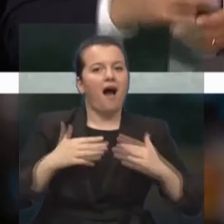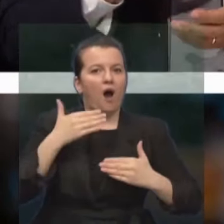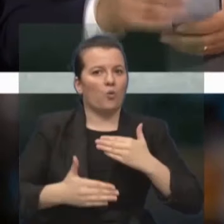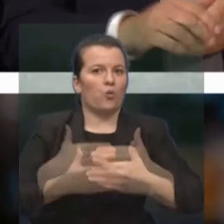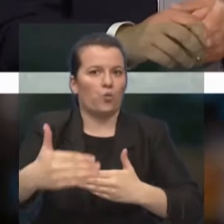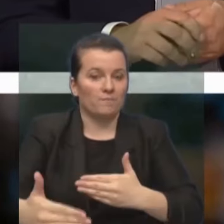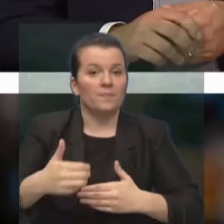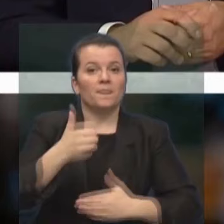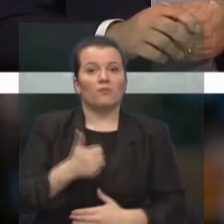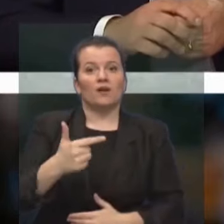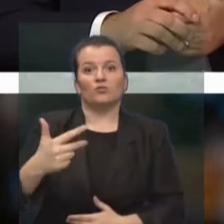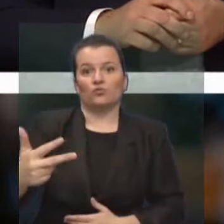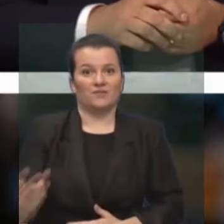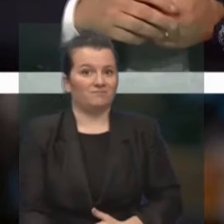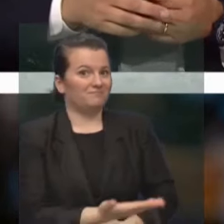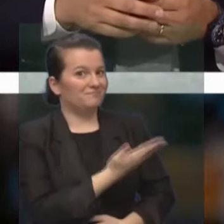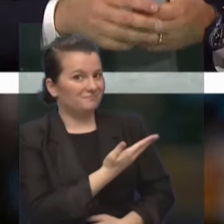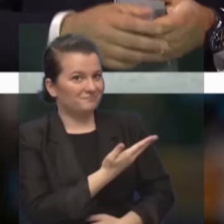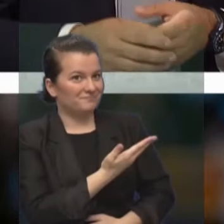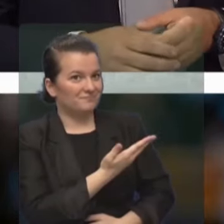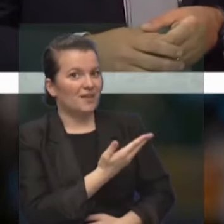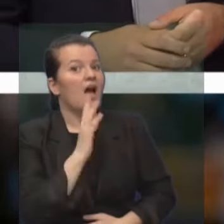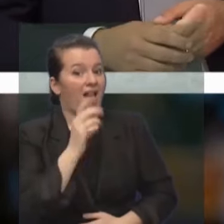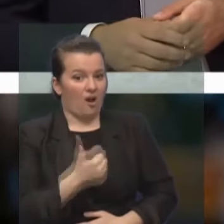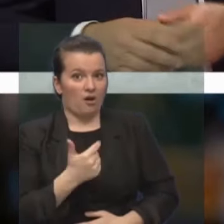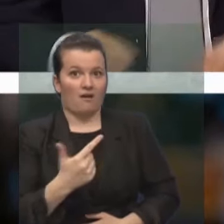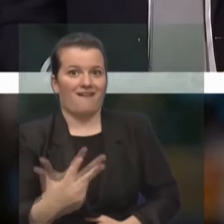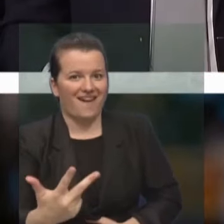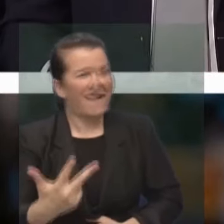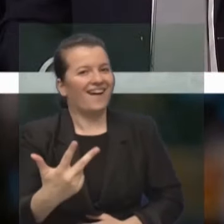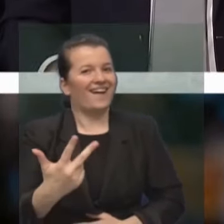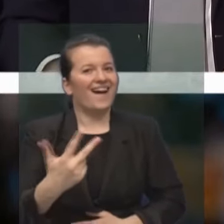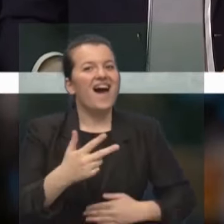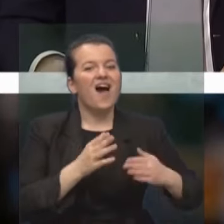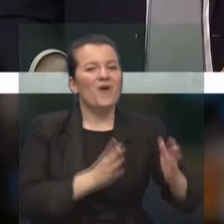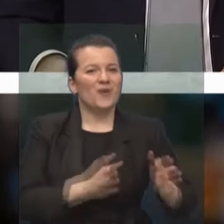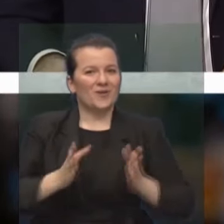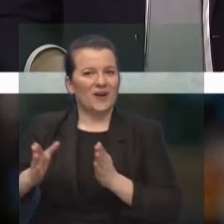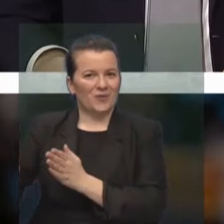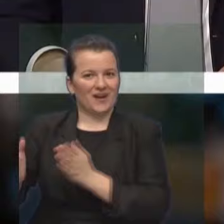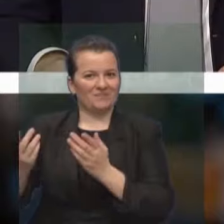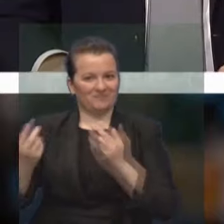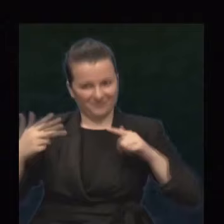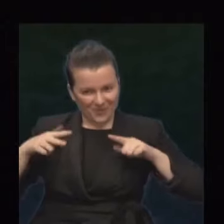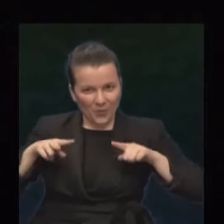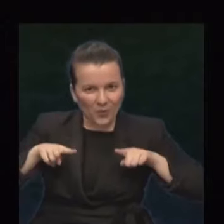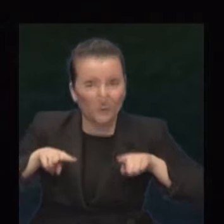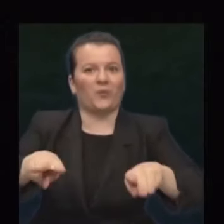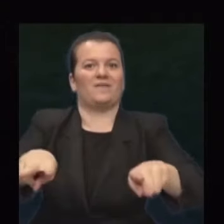stages are starting simultaneously, but they will take their full effects in turn. I would like